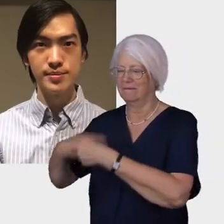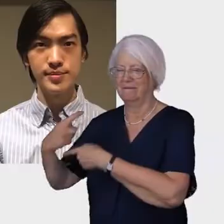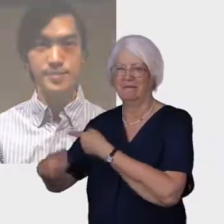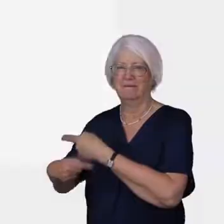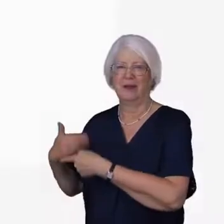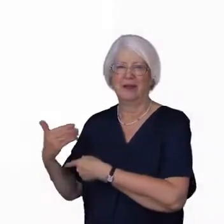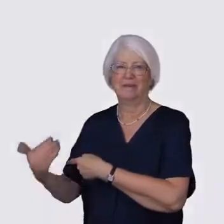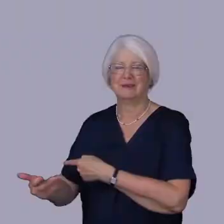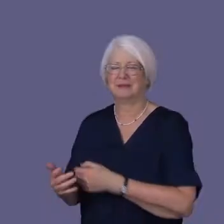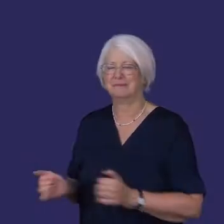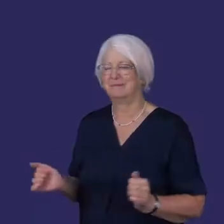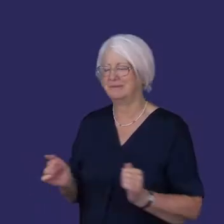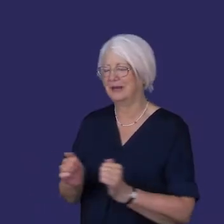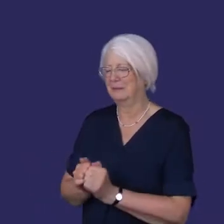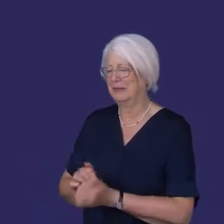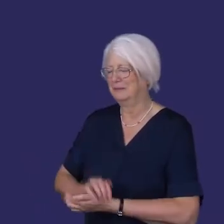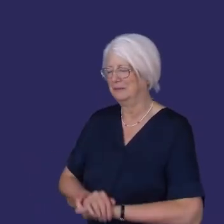forever. Amen.